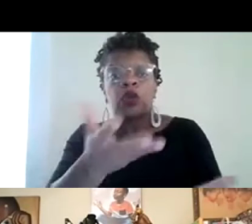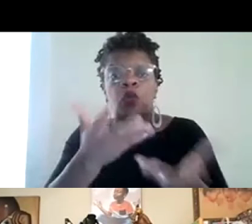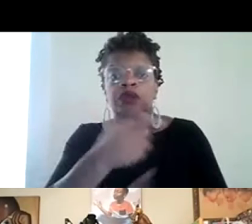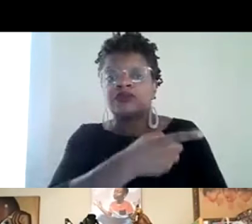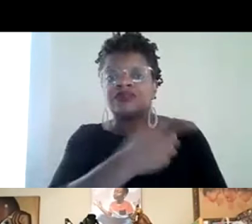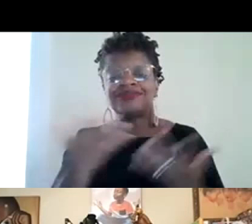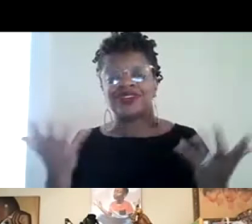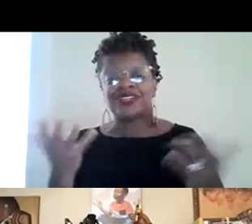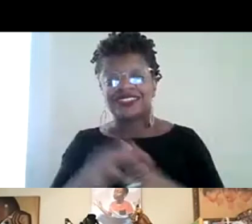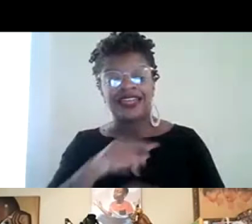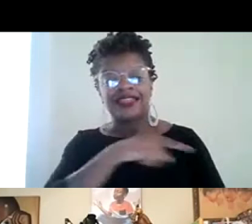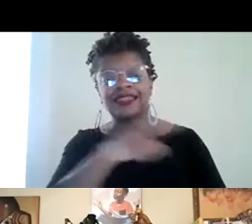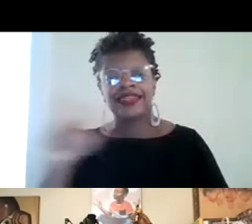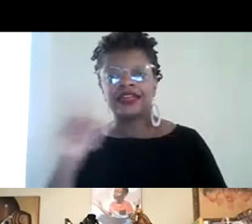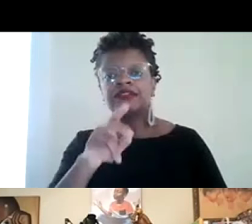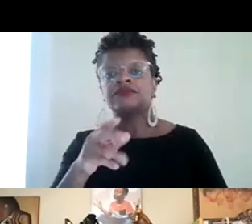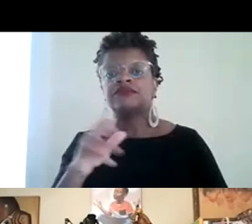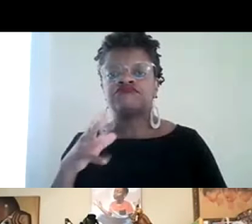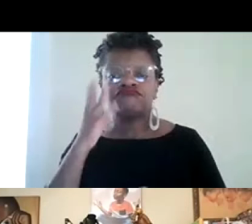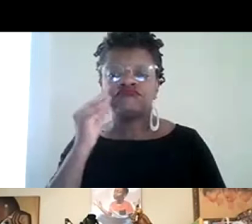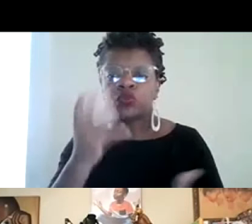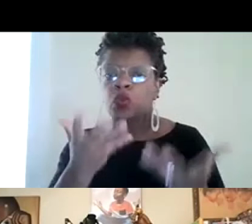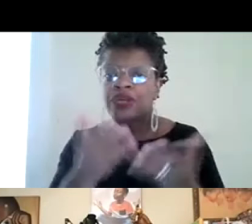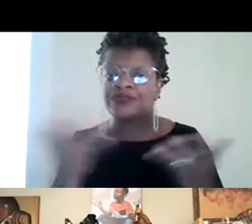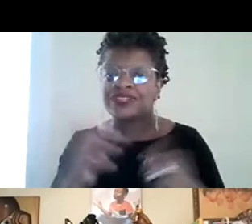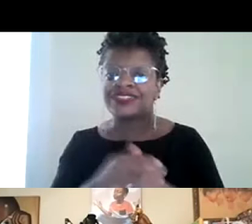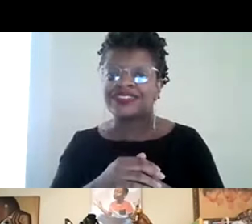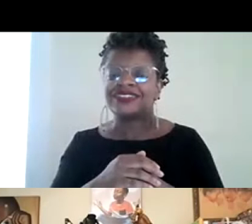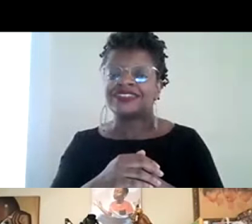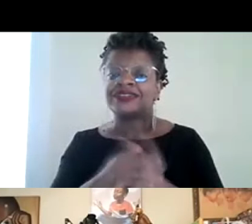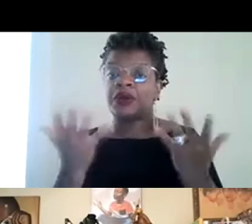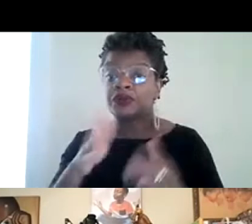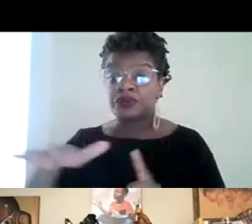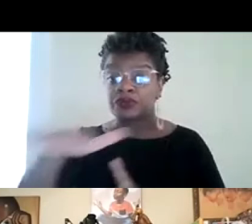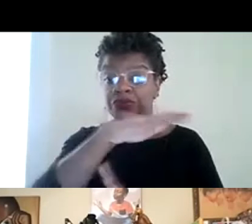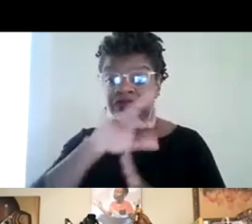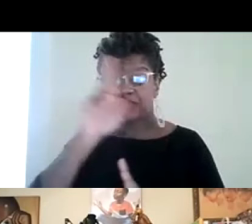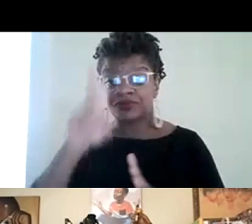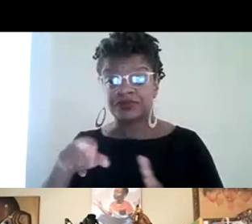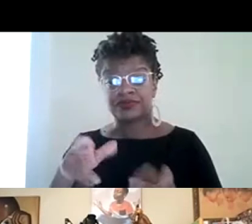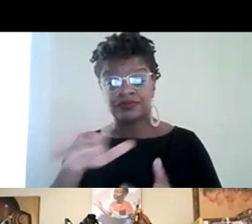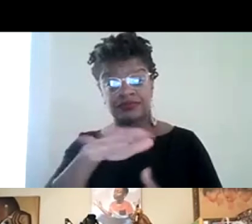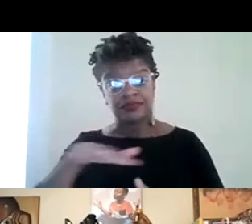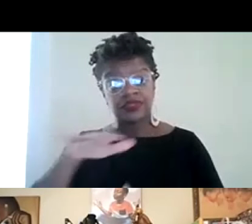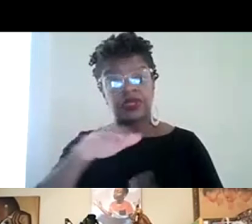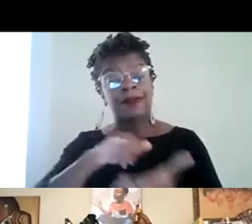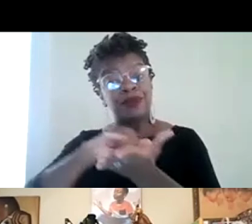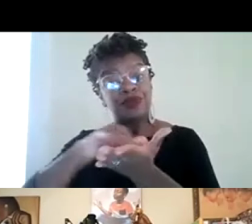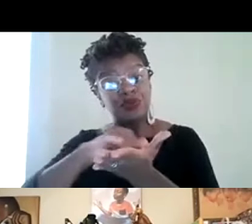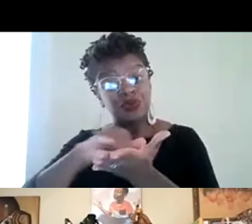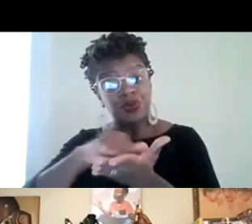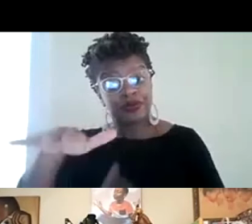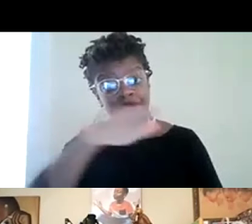want to experience on field trips in and around the Rochester area, the New York